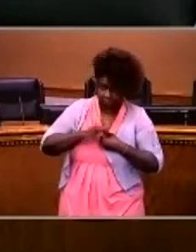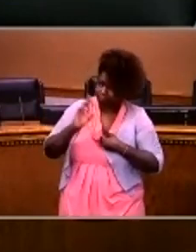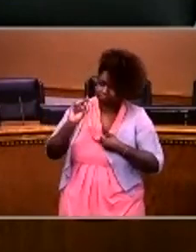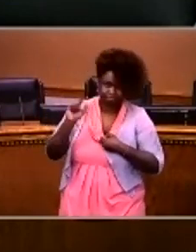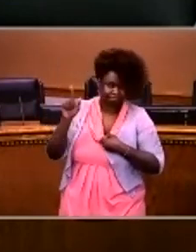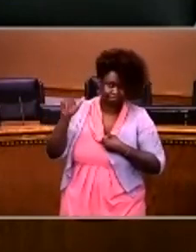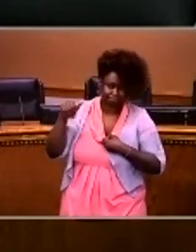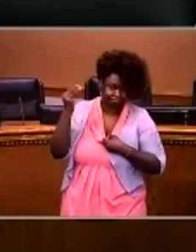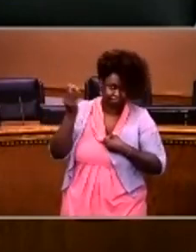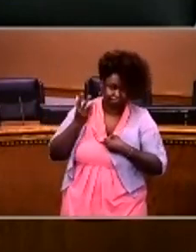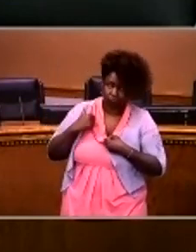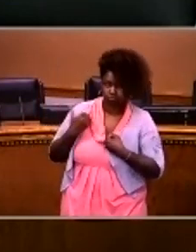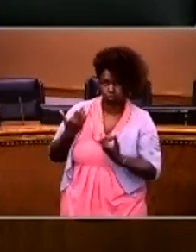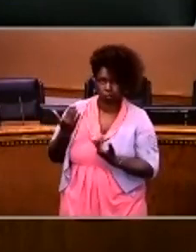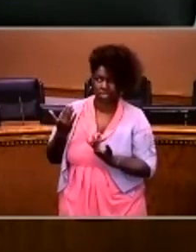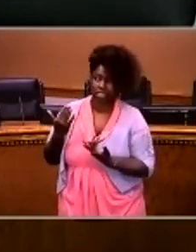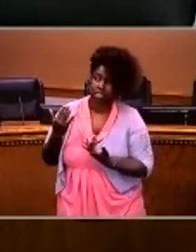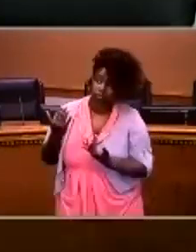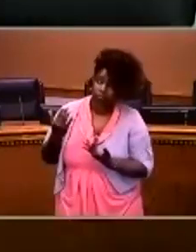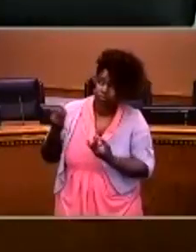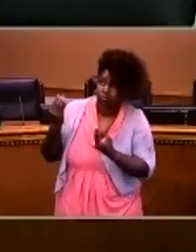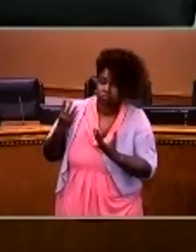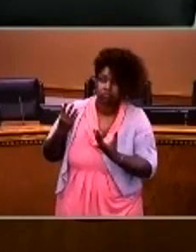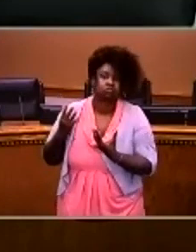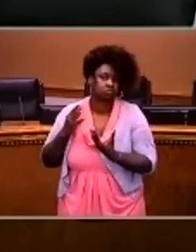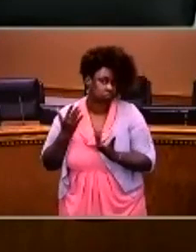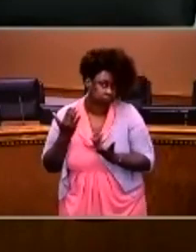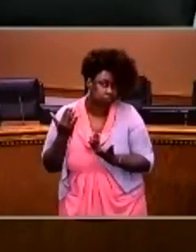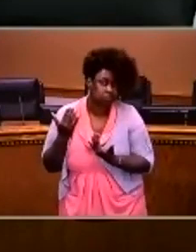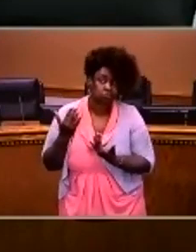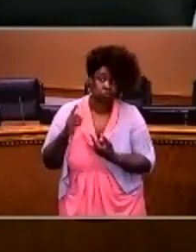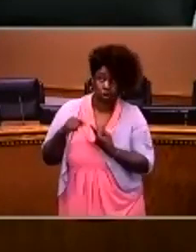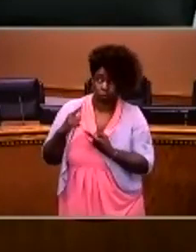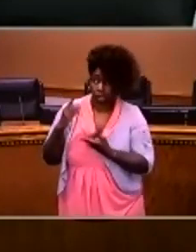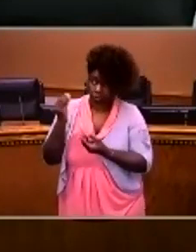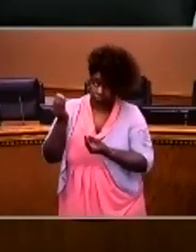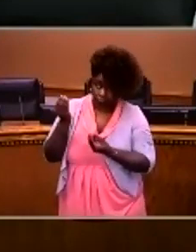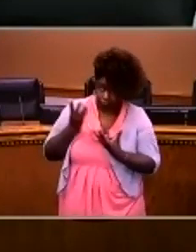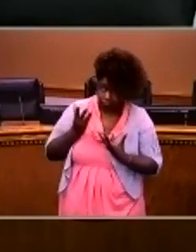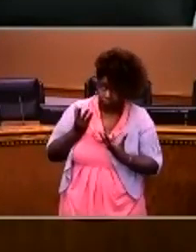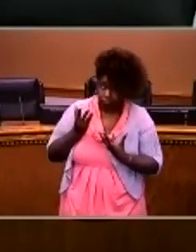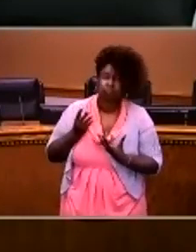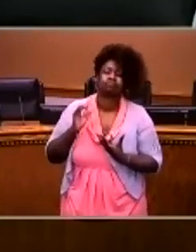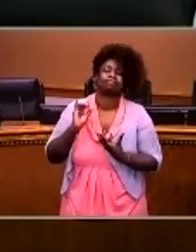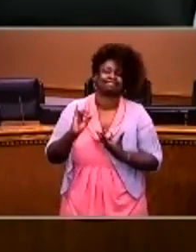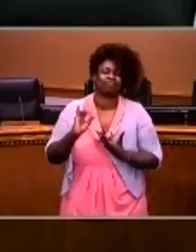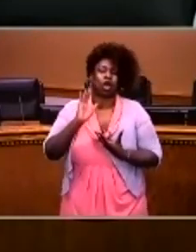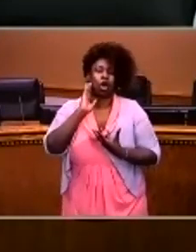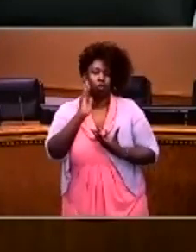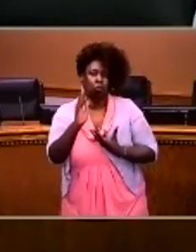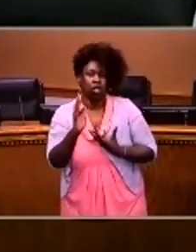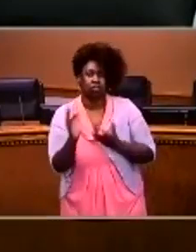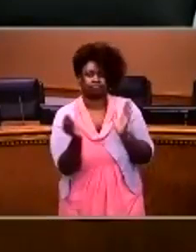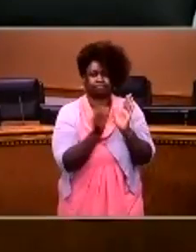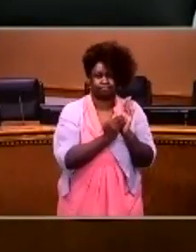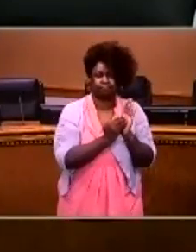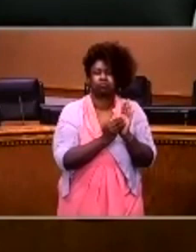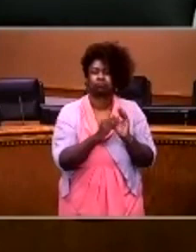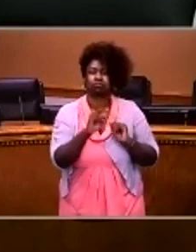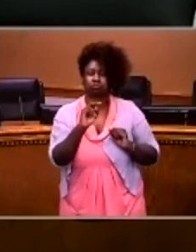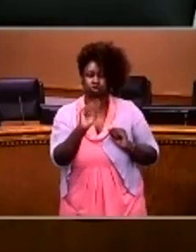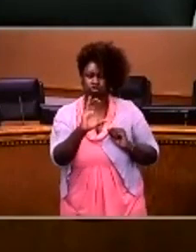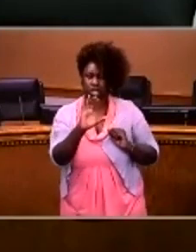are still waiting for those results. And as I said, when we do have those results, we will include those in both the county composite data or total